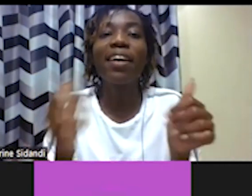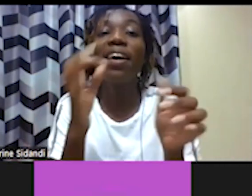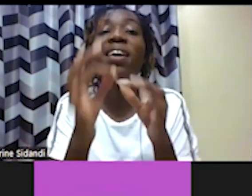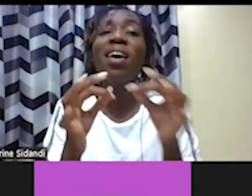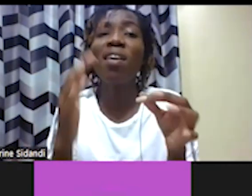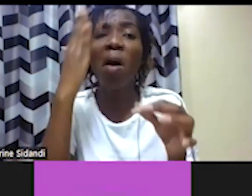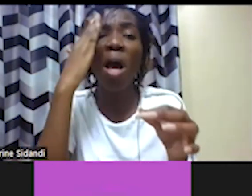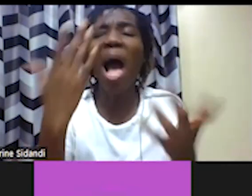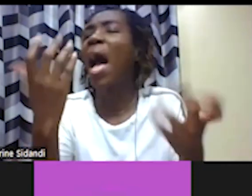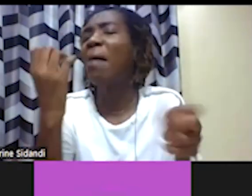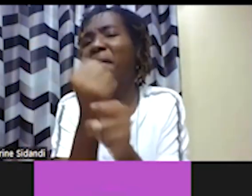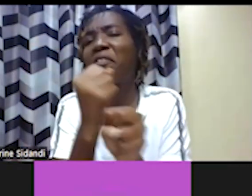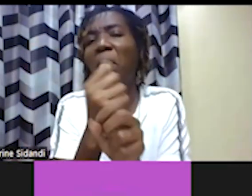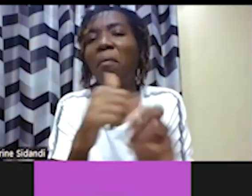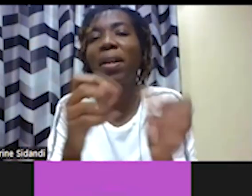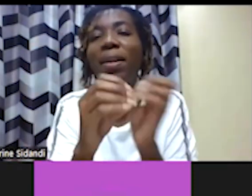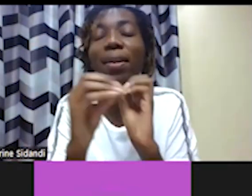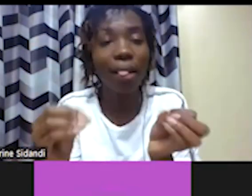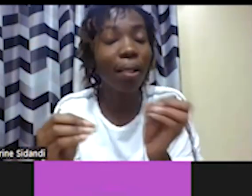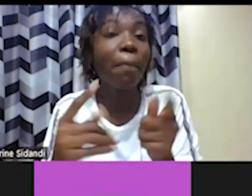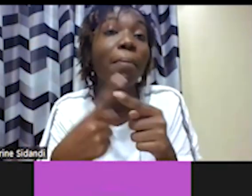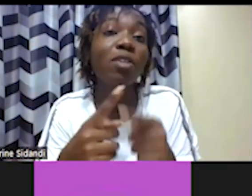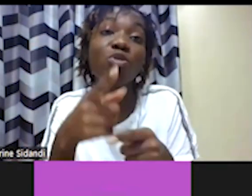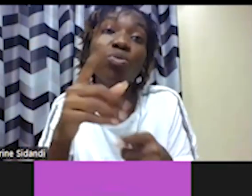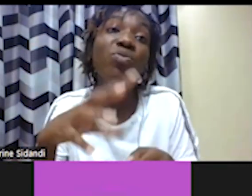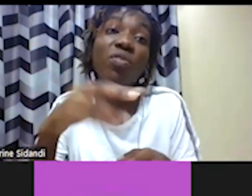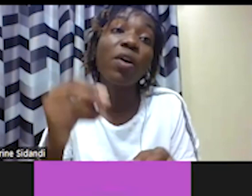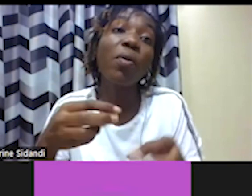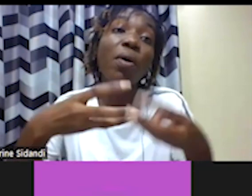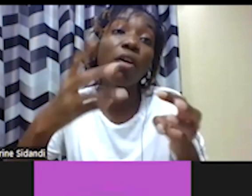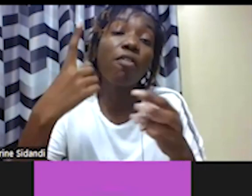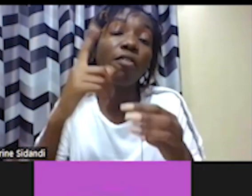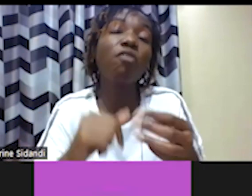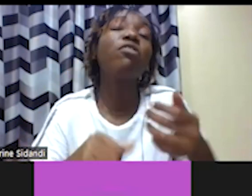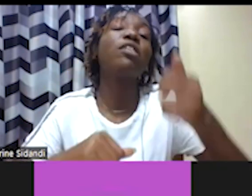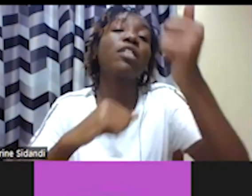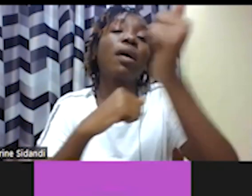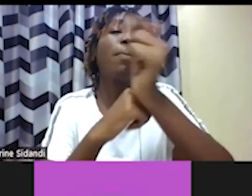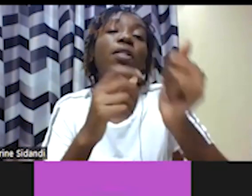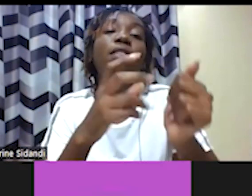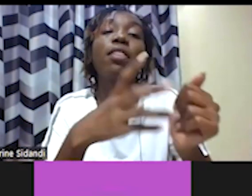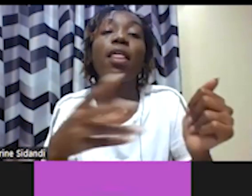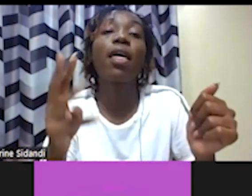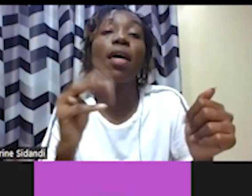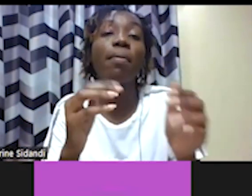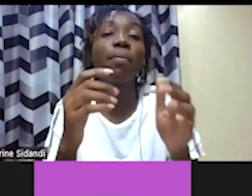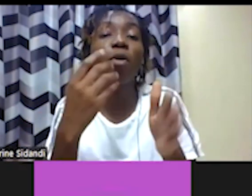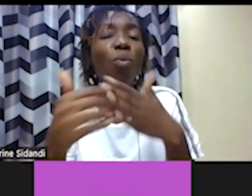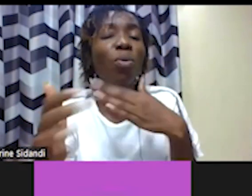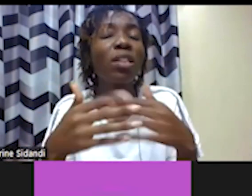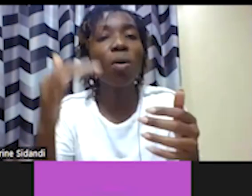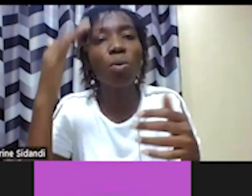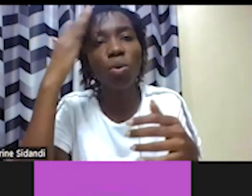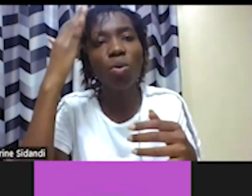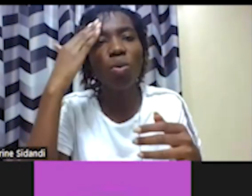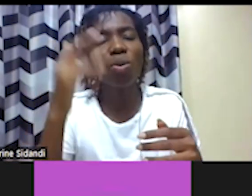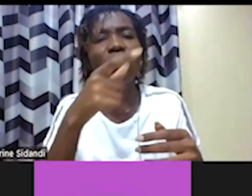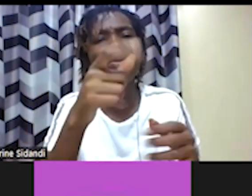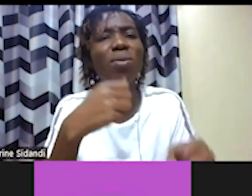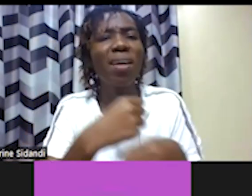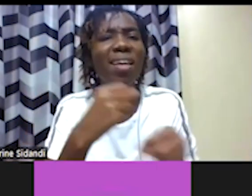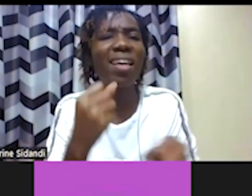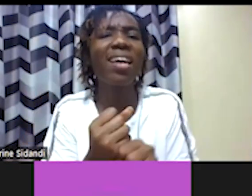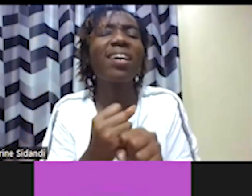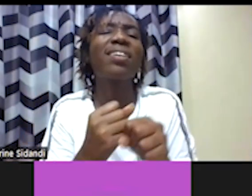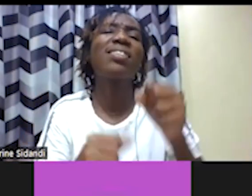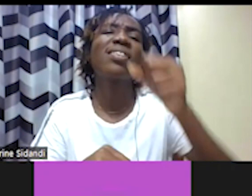not performing well, find a way of having them being supported without them knowing you are causing them to be